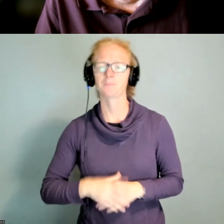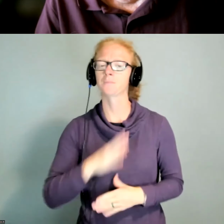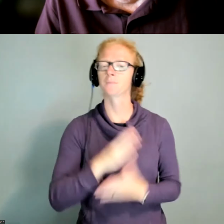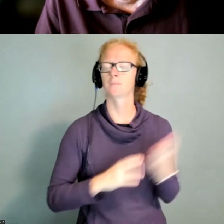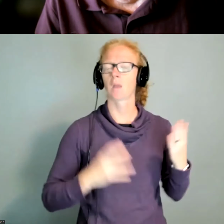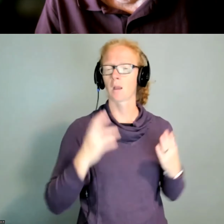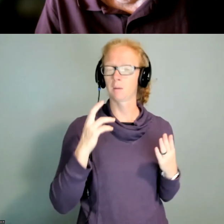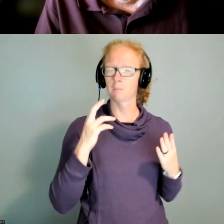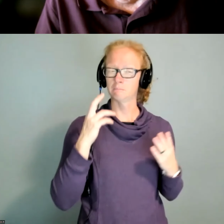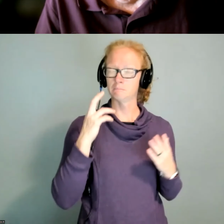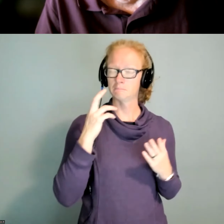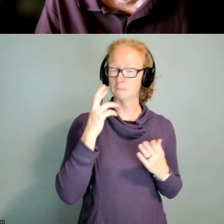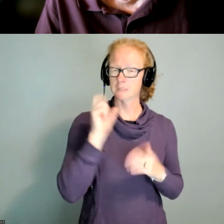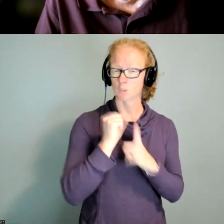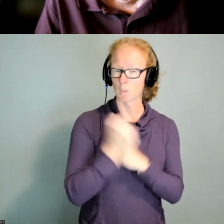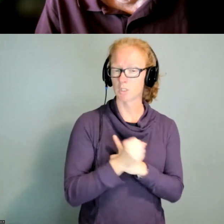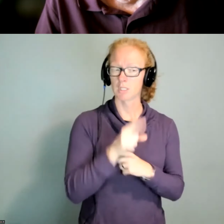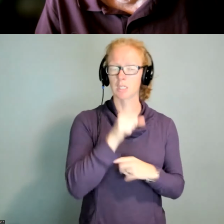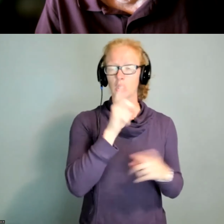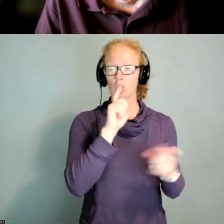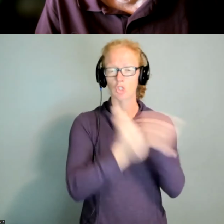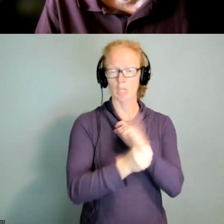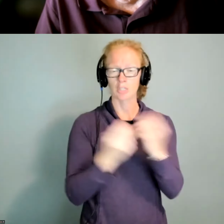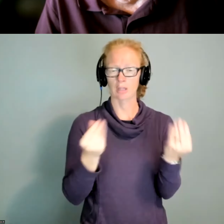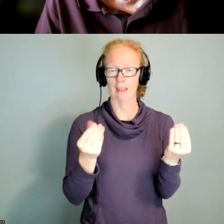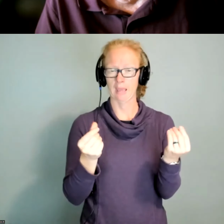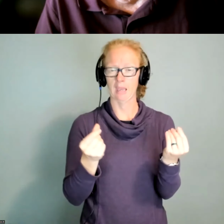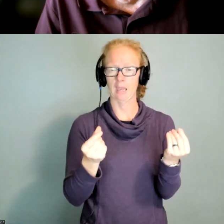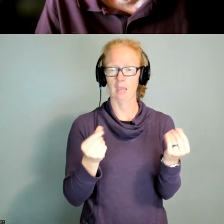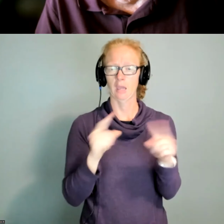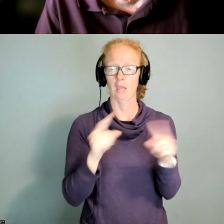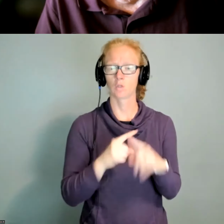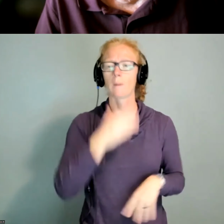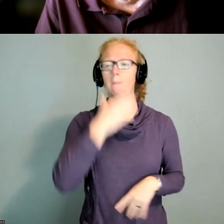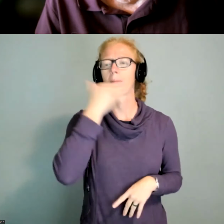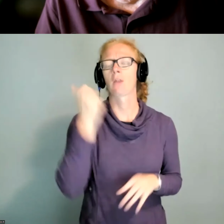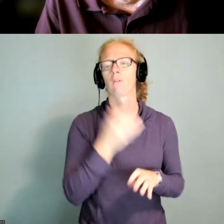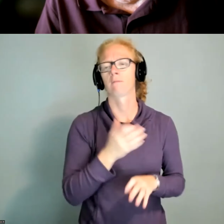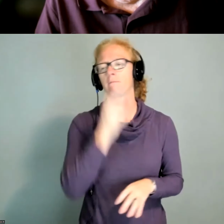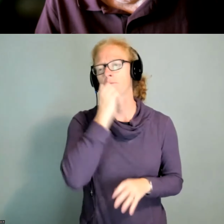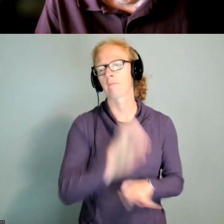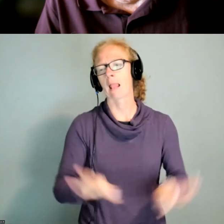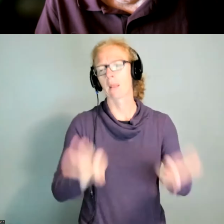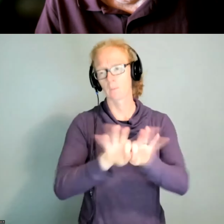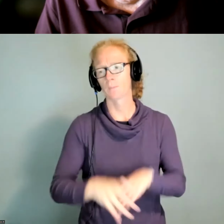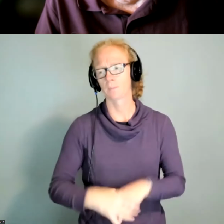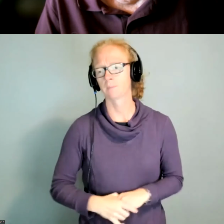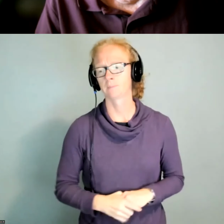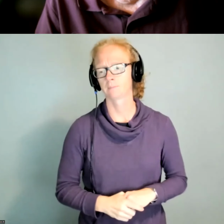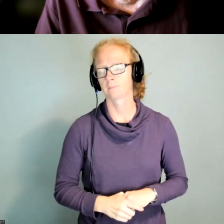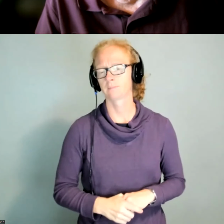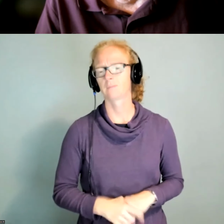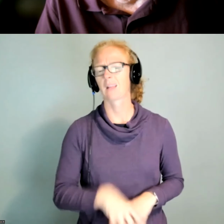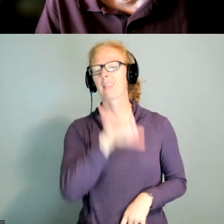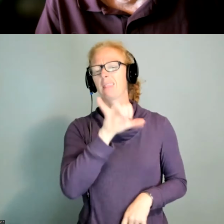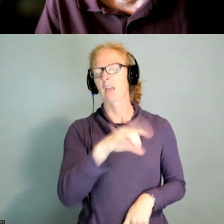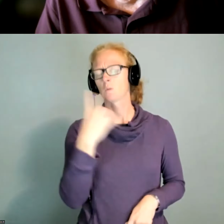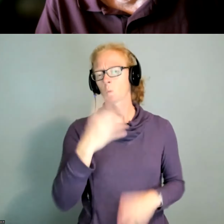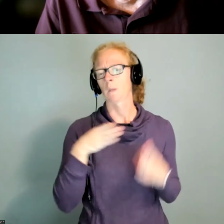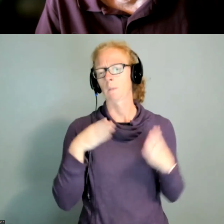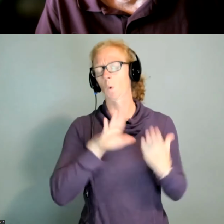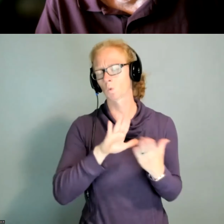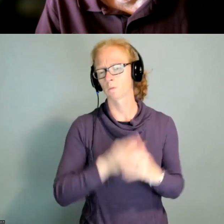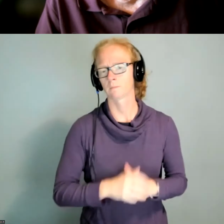makes sense to repurpose the land to get a higher or greater value? So that was the approach that we